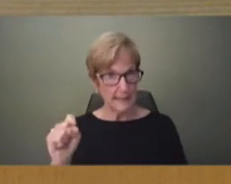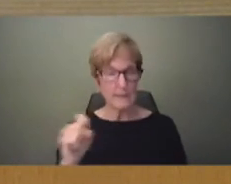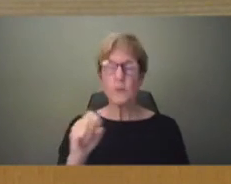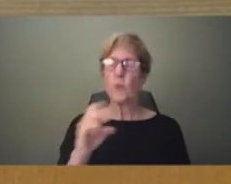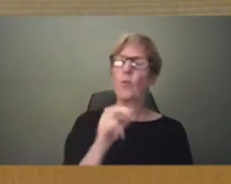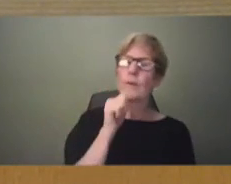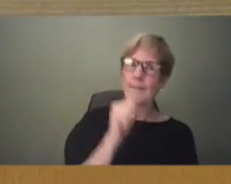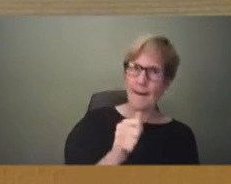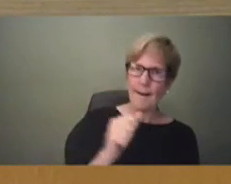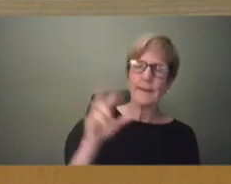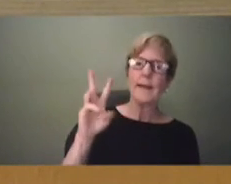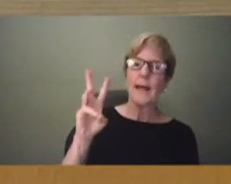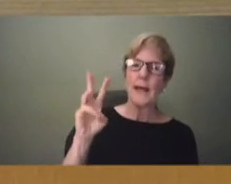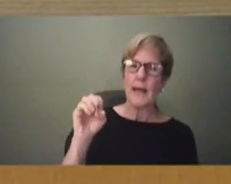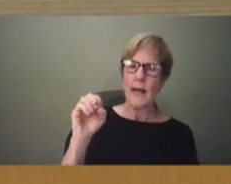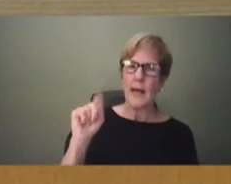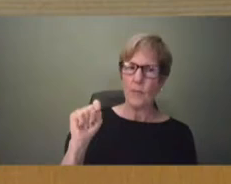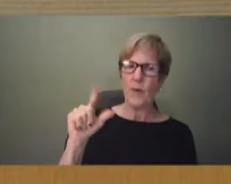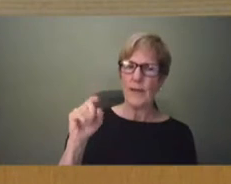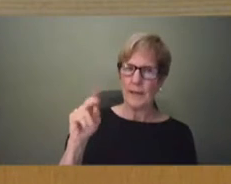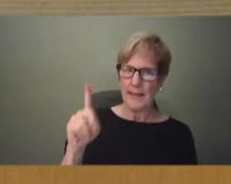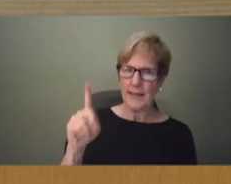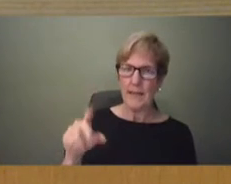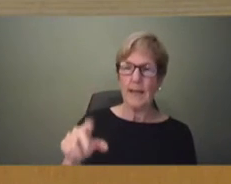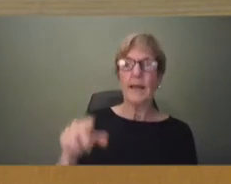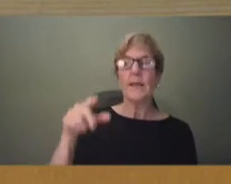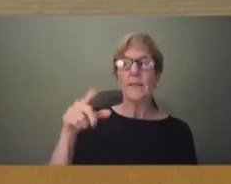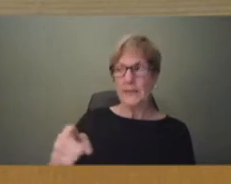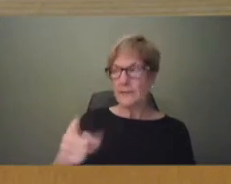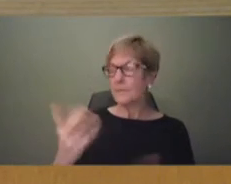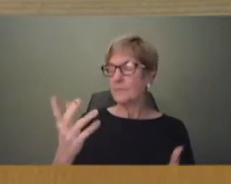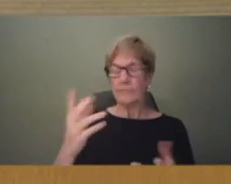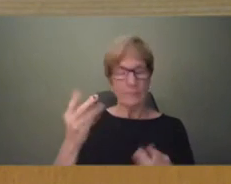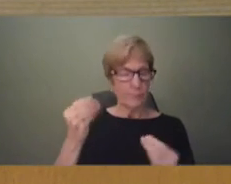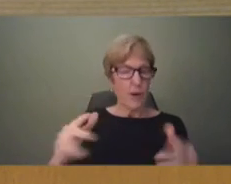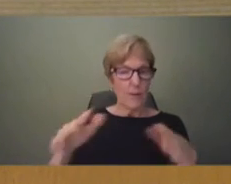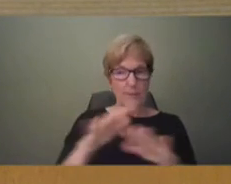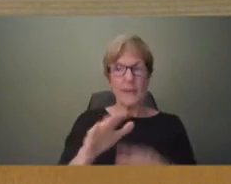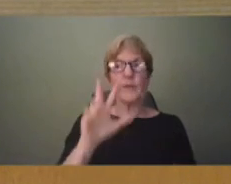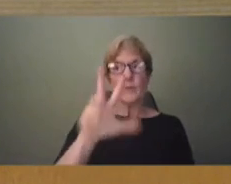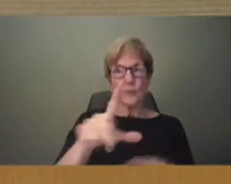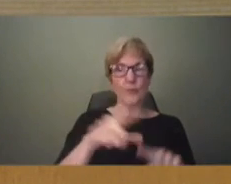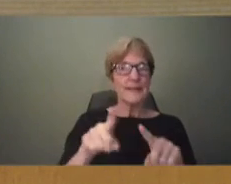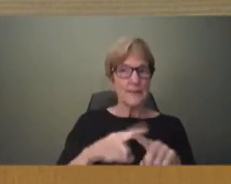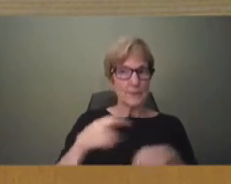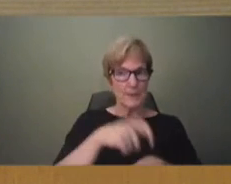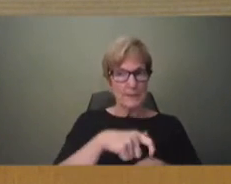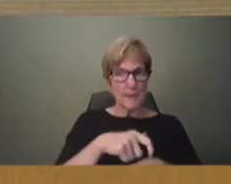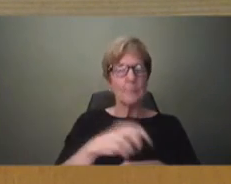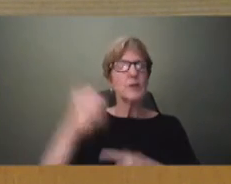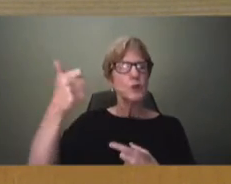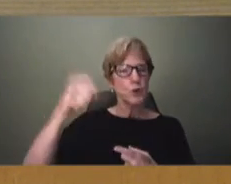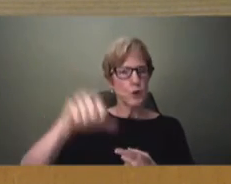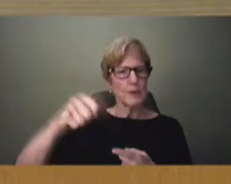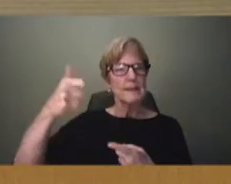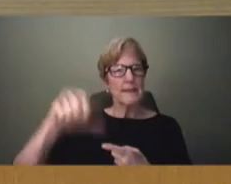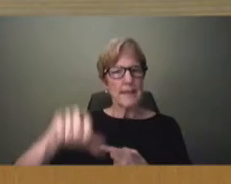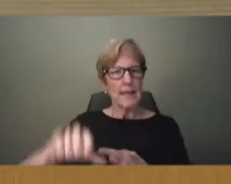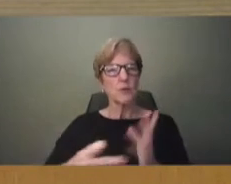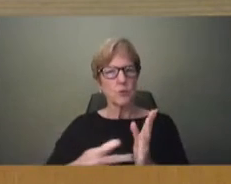wetland this property has been before City Council on three different occasions and it has been turned down two